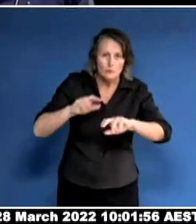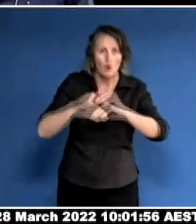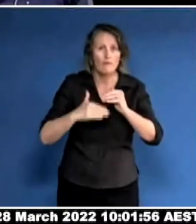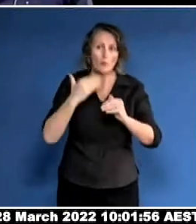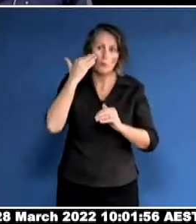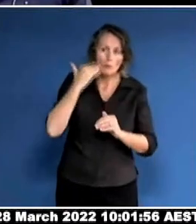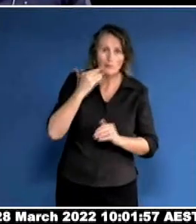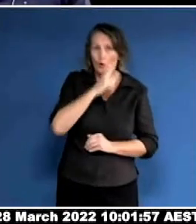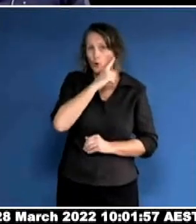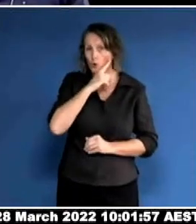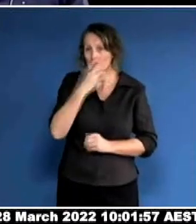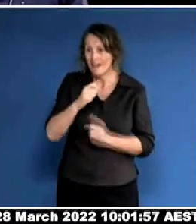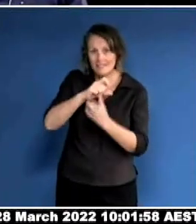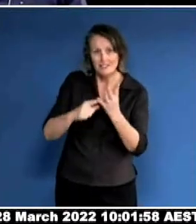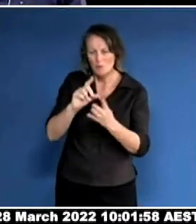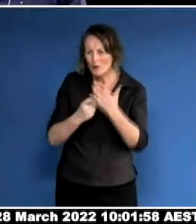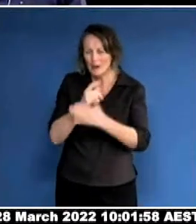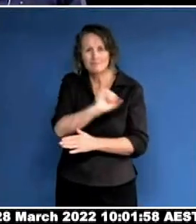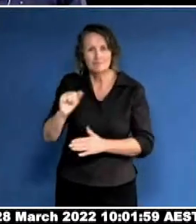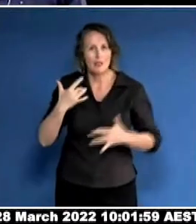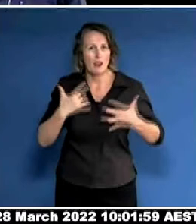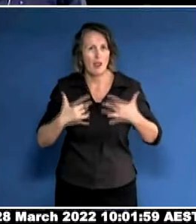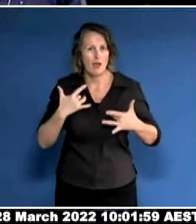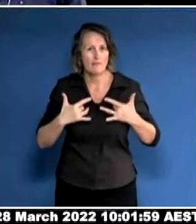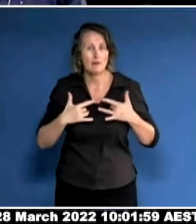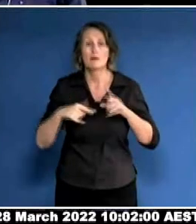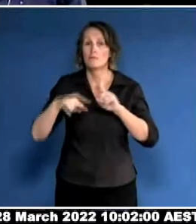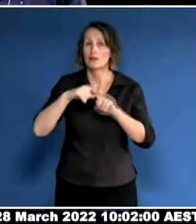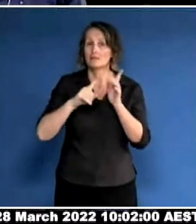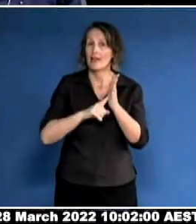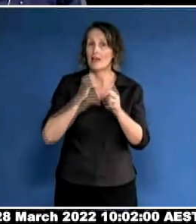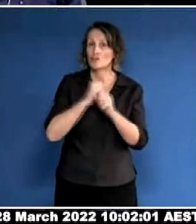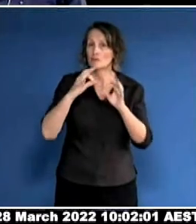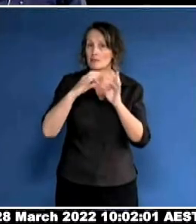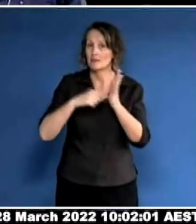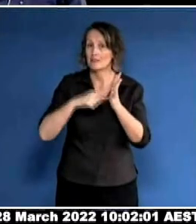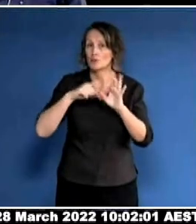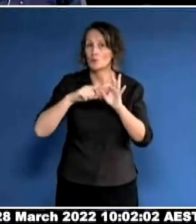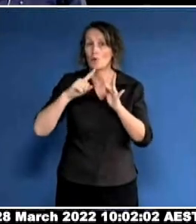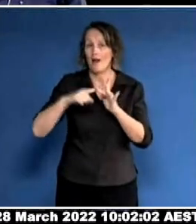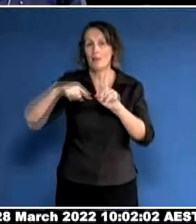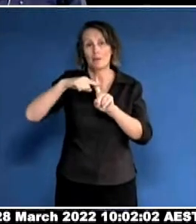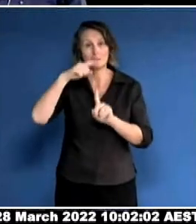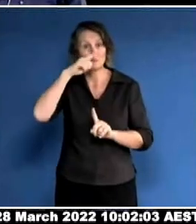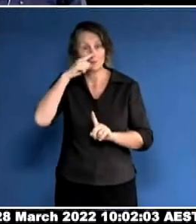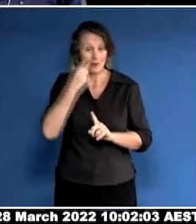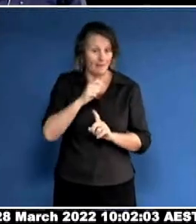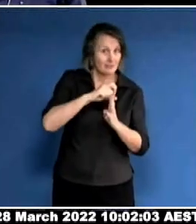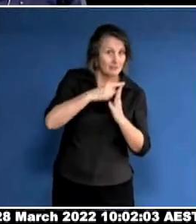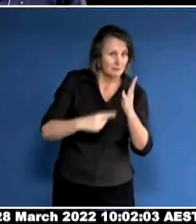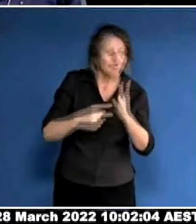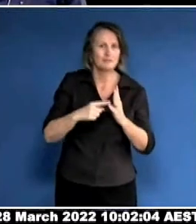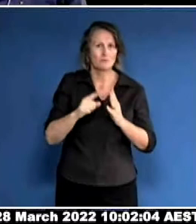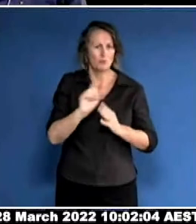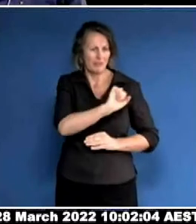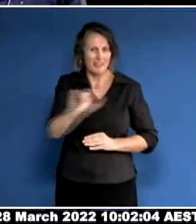and also the experiences of LGBTQI plus people with disability, with a particular focus on